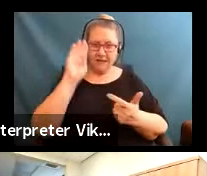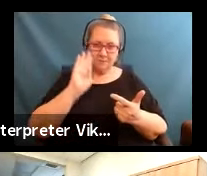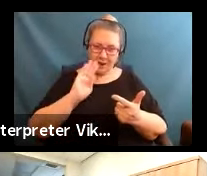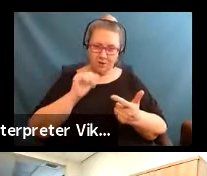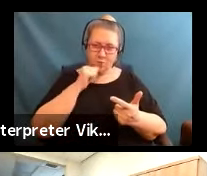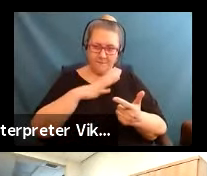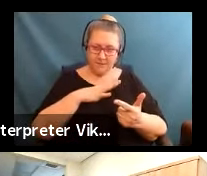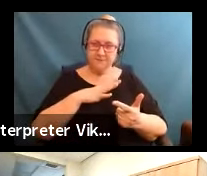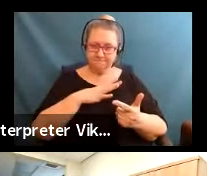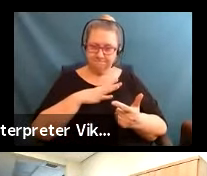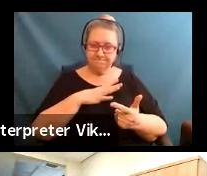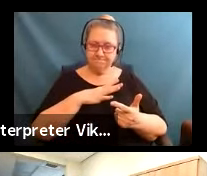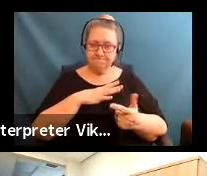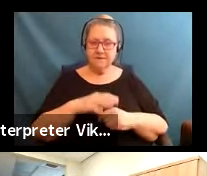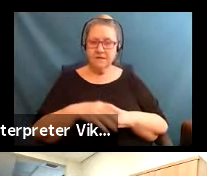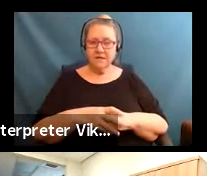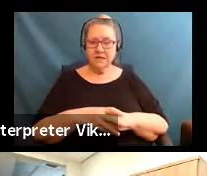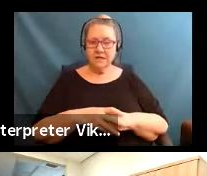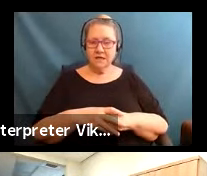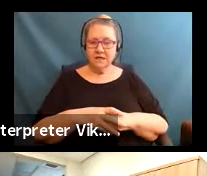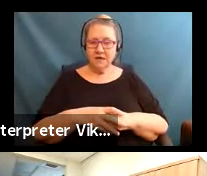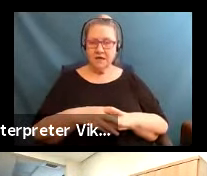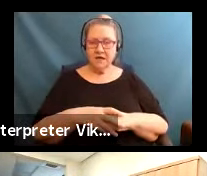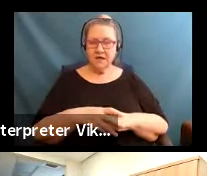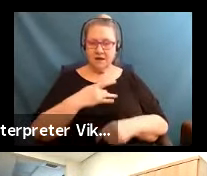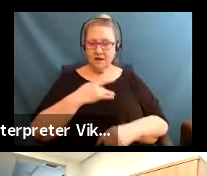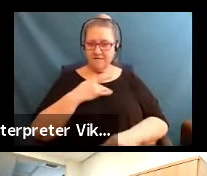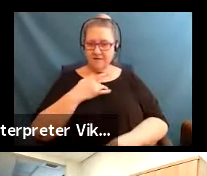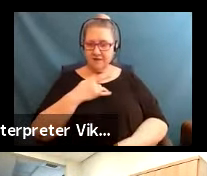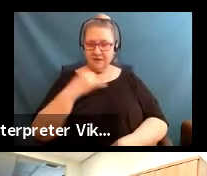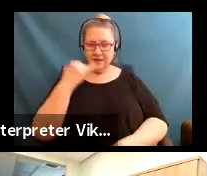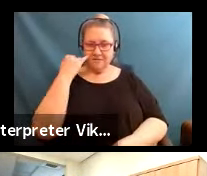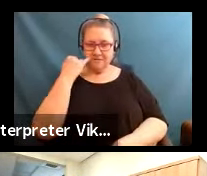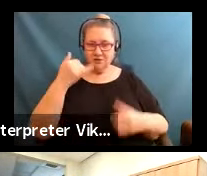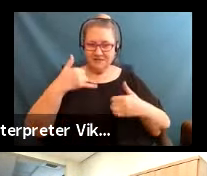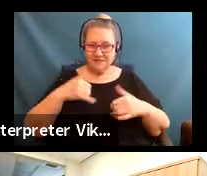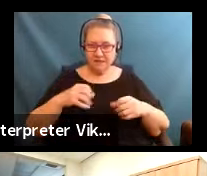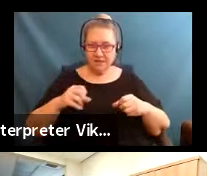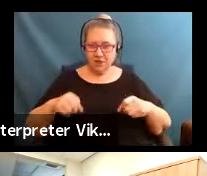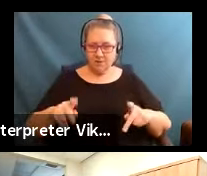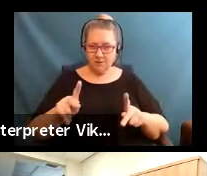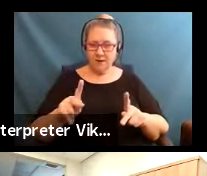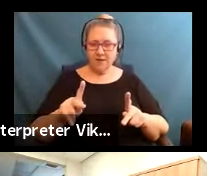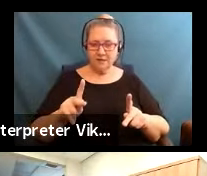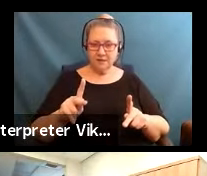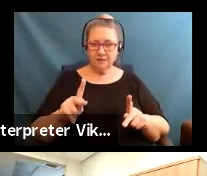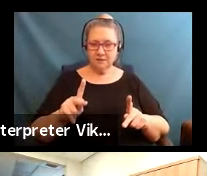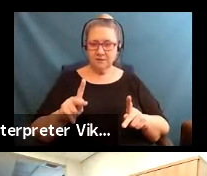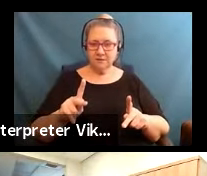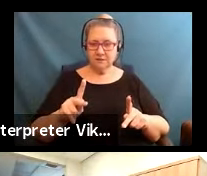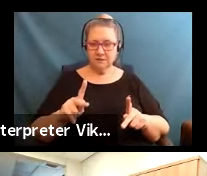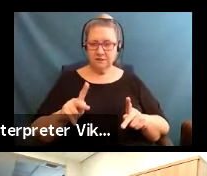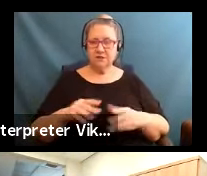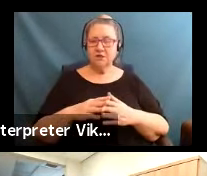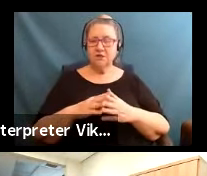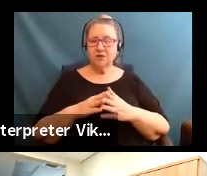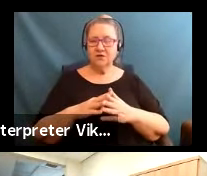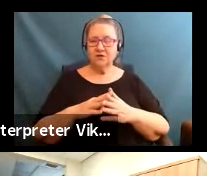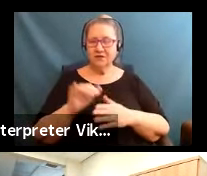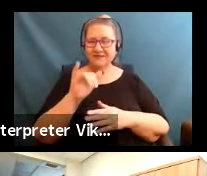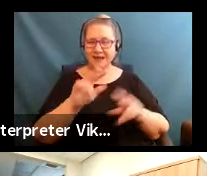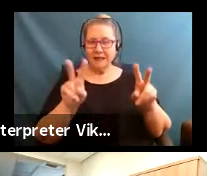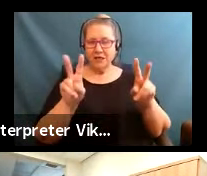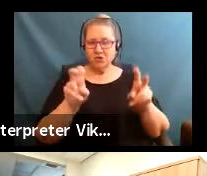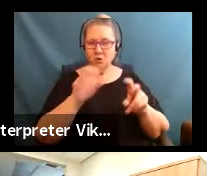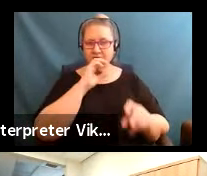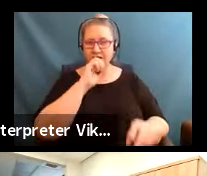still an opportunity to, from a systems approach, sort of think about the issue of age that you're bringing forward in the